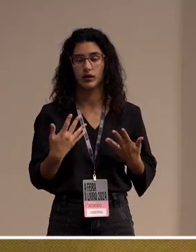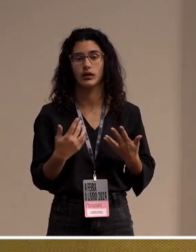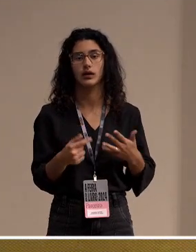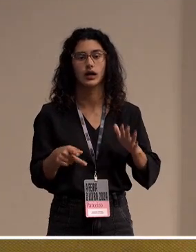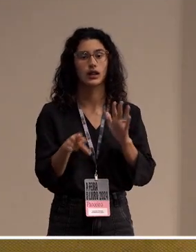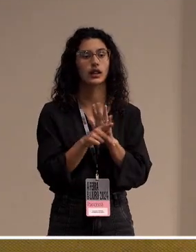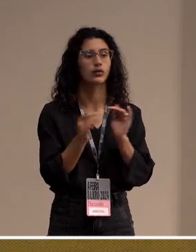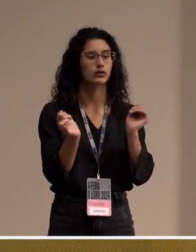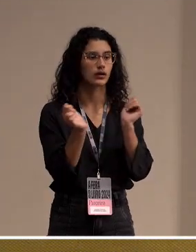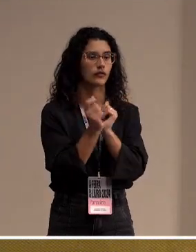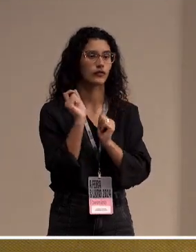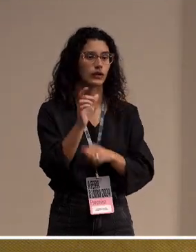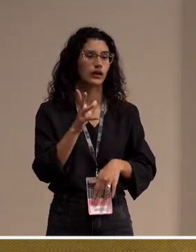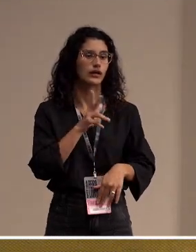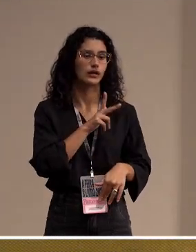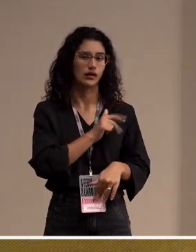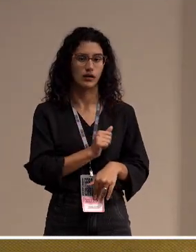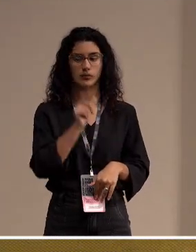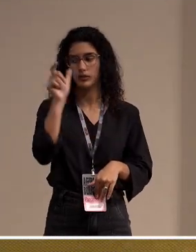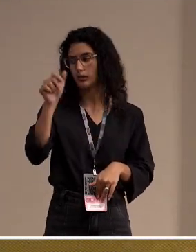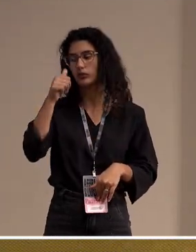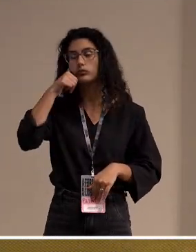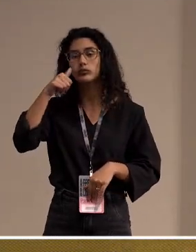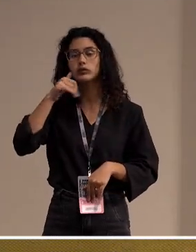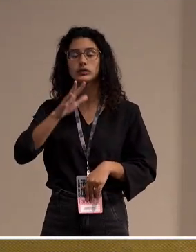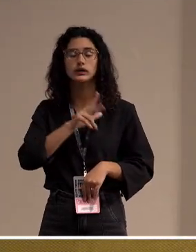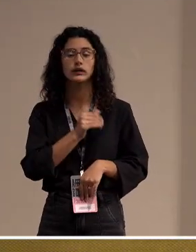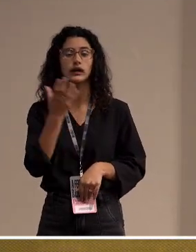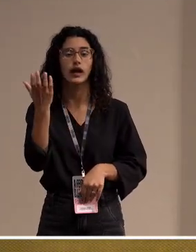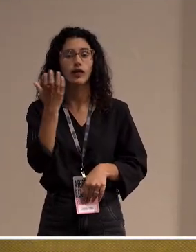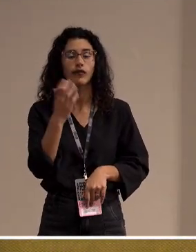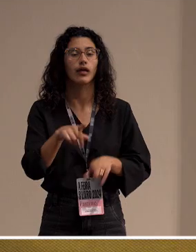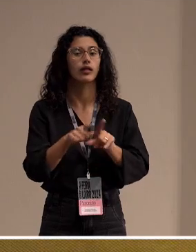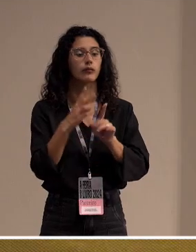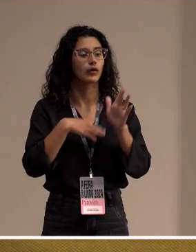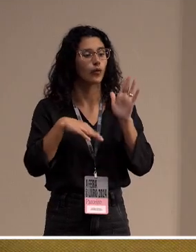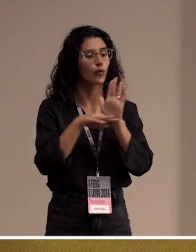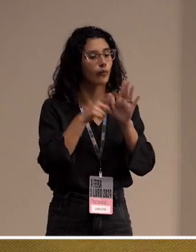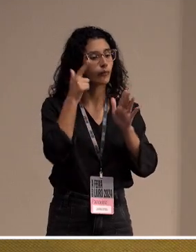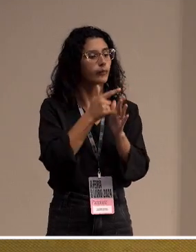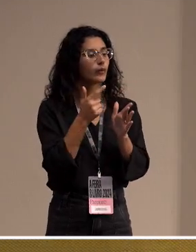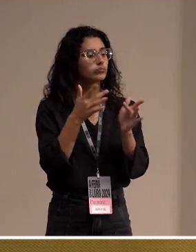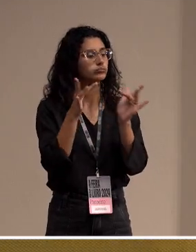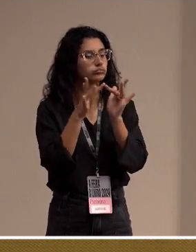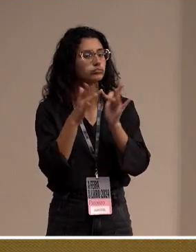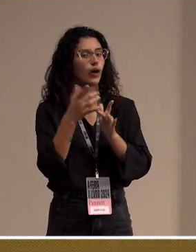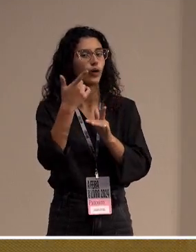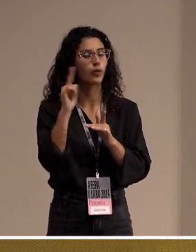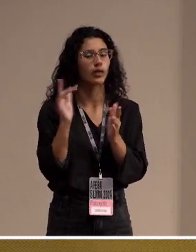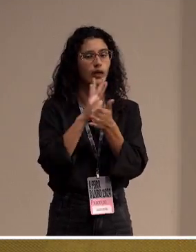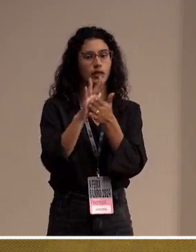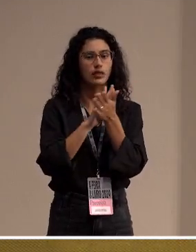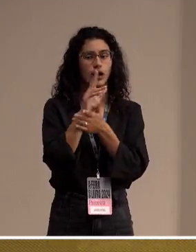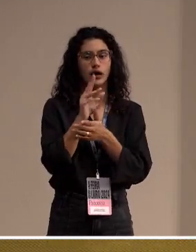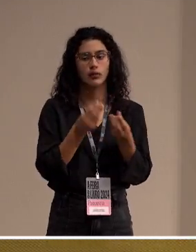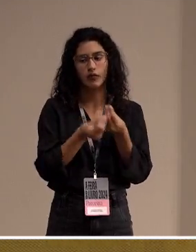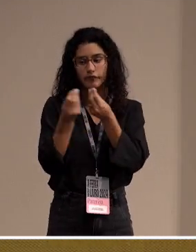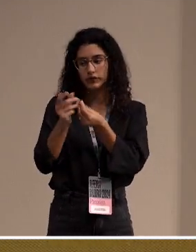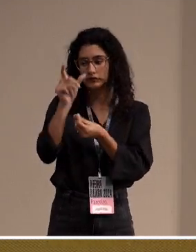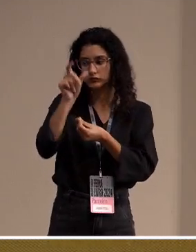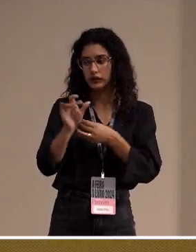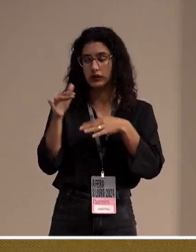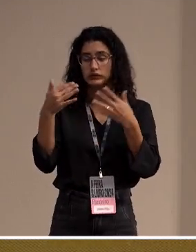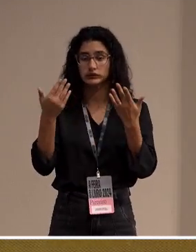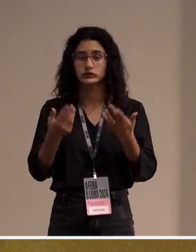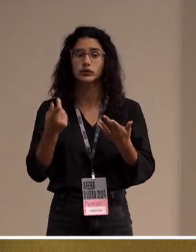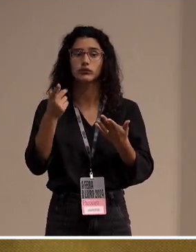to approach her. He has nothing to give her, absolutely nothing. So he takes a piece of wood and he carves a comb, you know, a